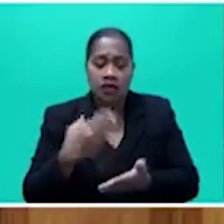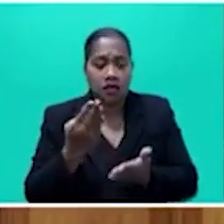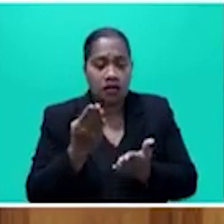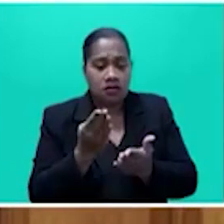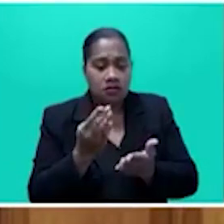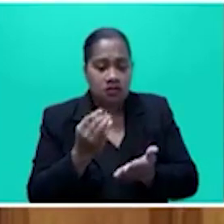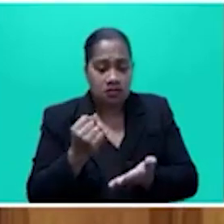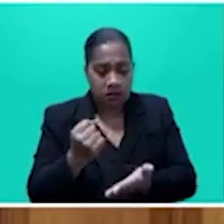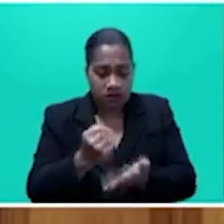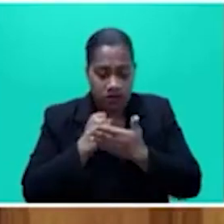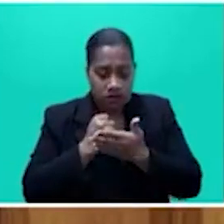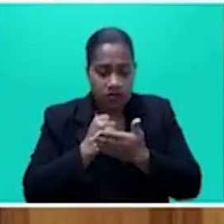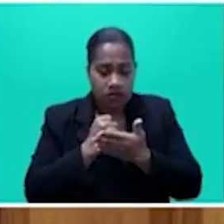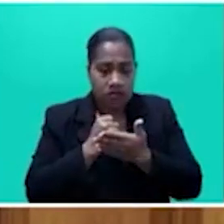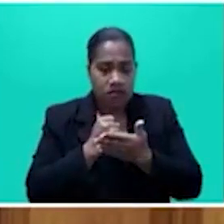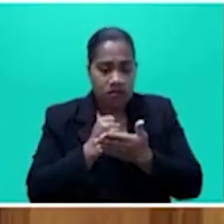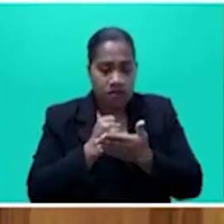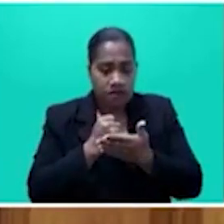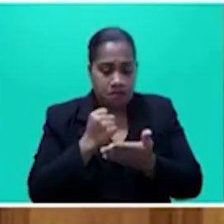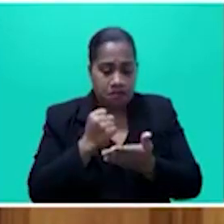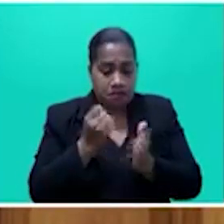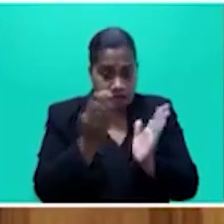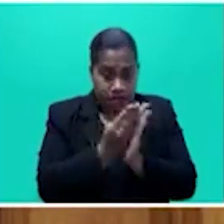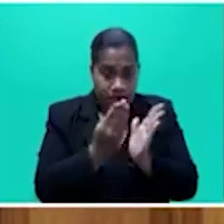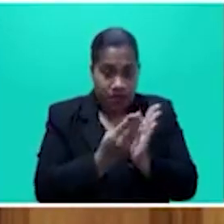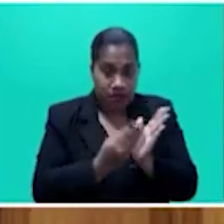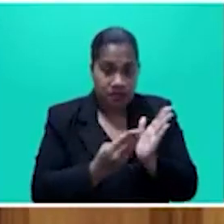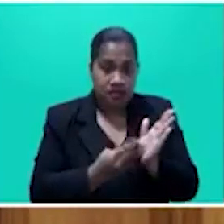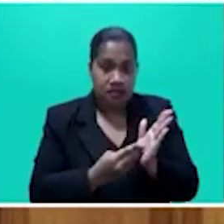because of the credibility of the Fiji First government.